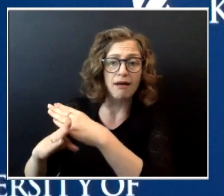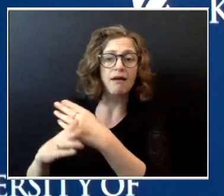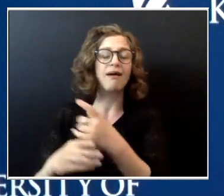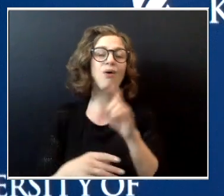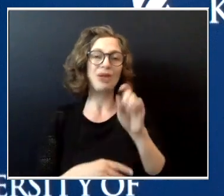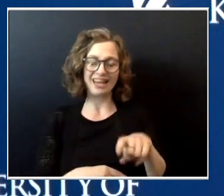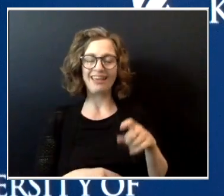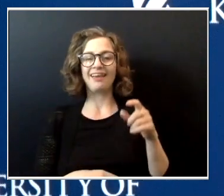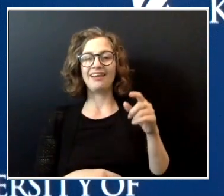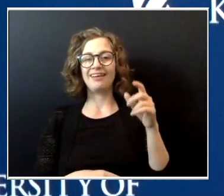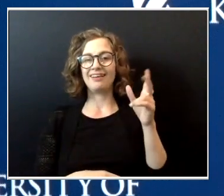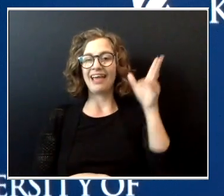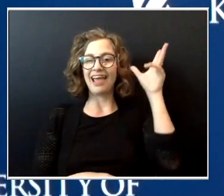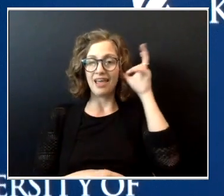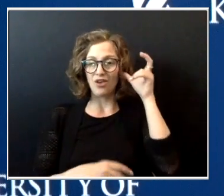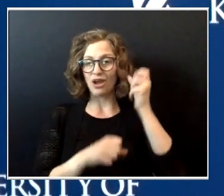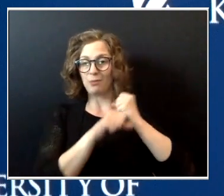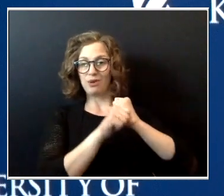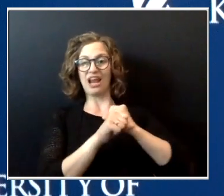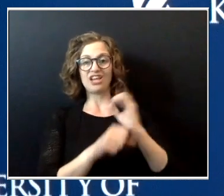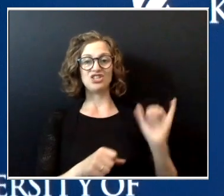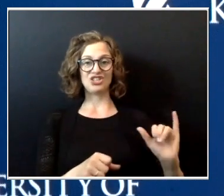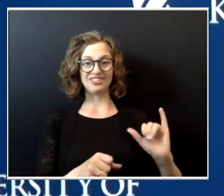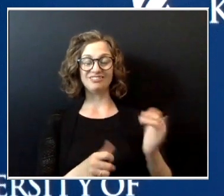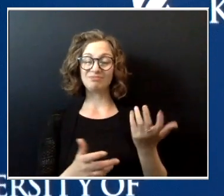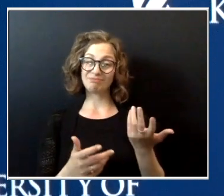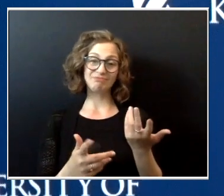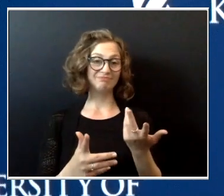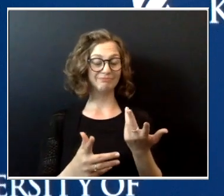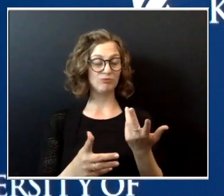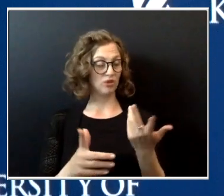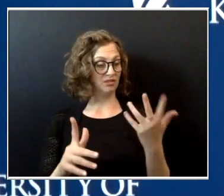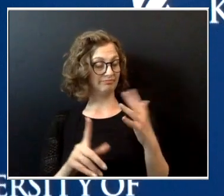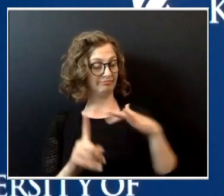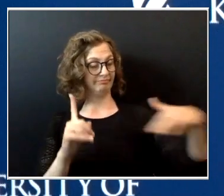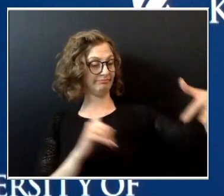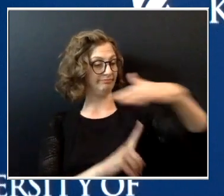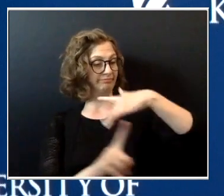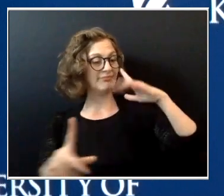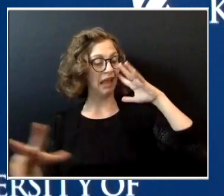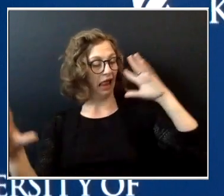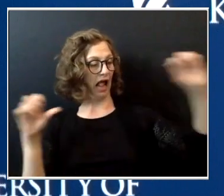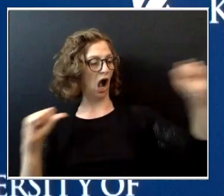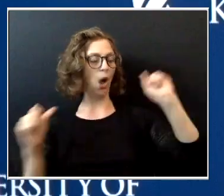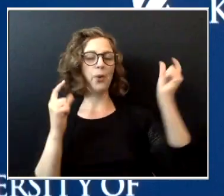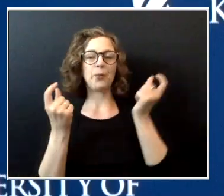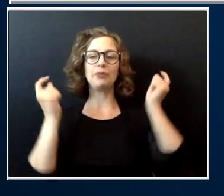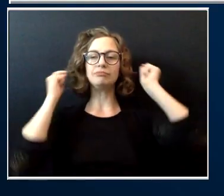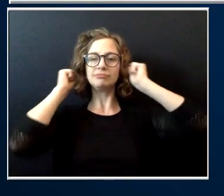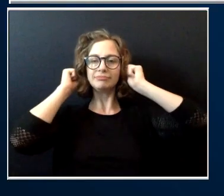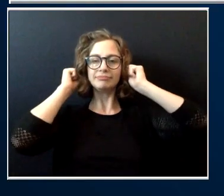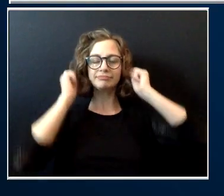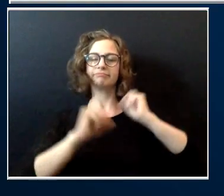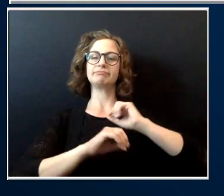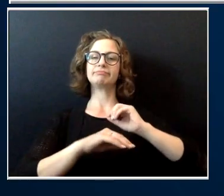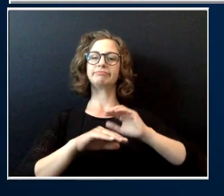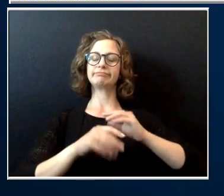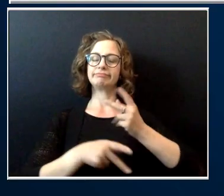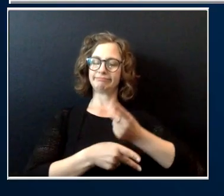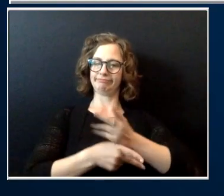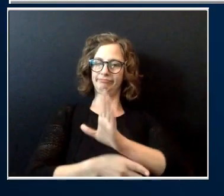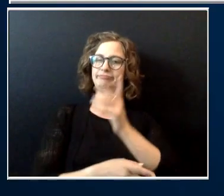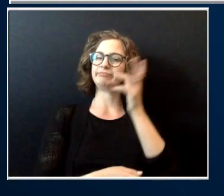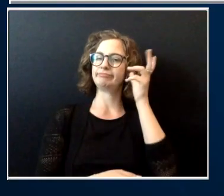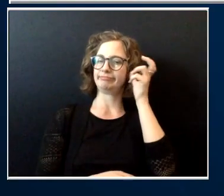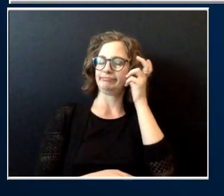those instances that you talked about in those situations as well. It's always very important to understand the situation that you're going to be in. All right. Well, a big